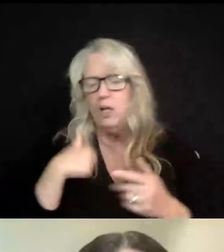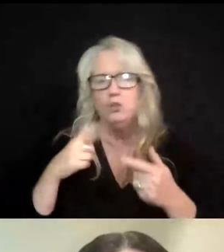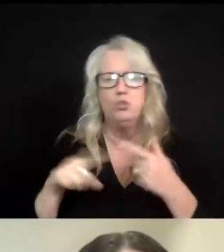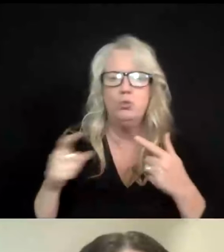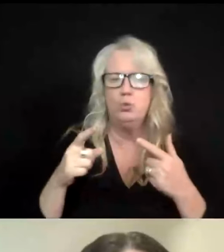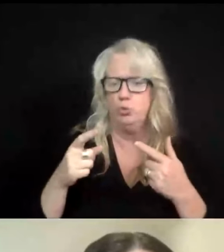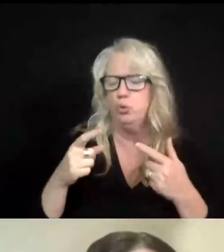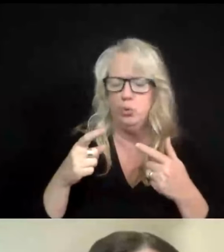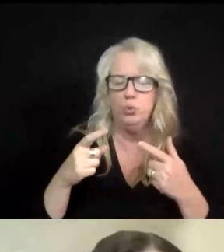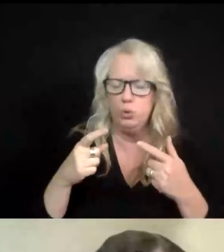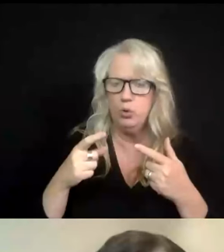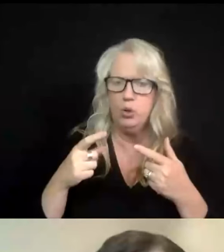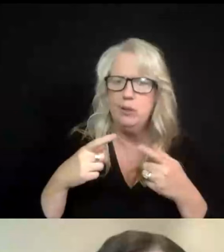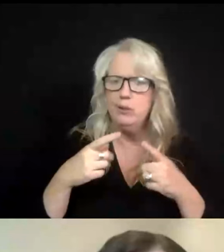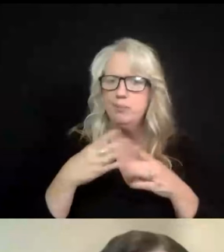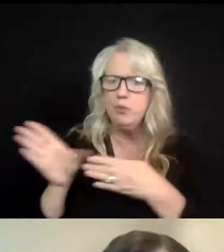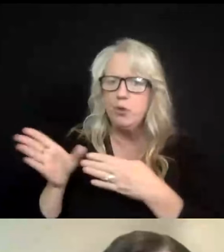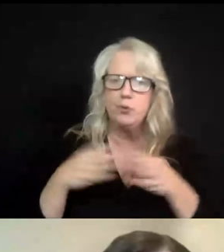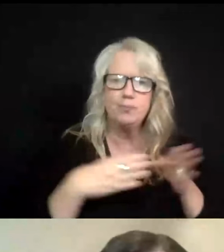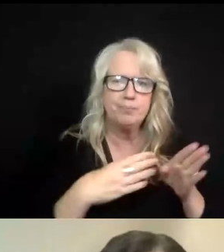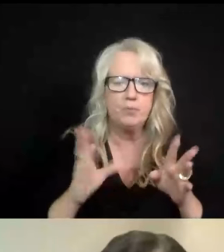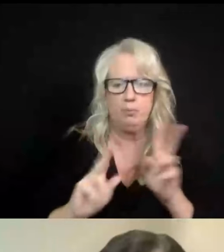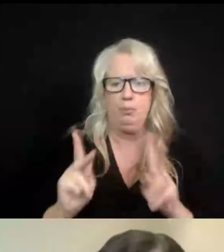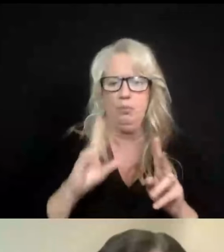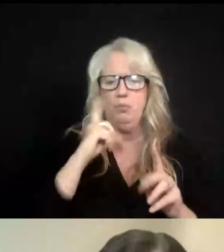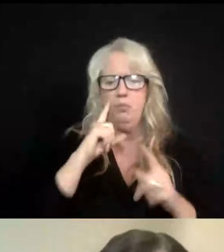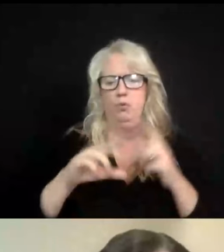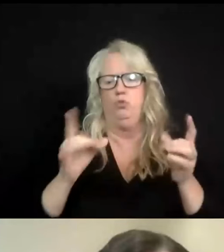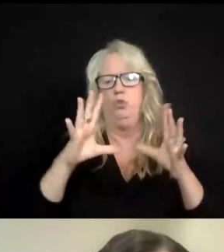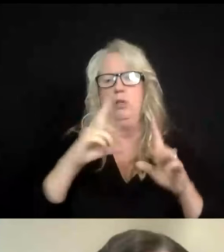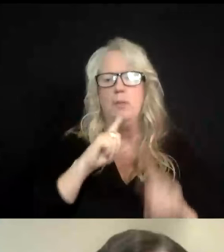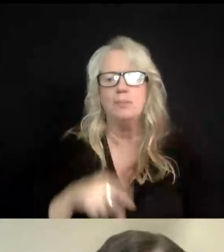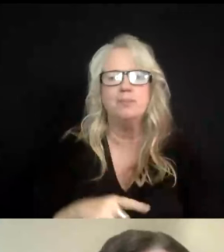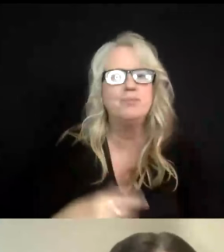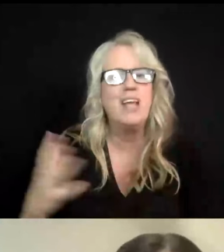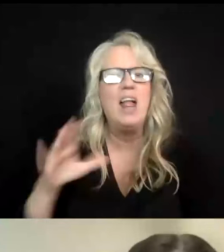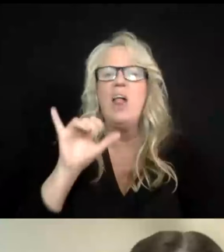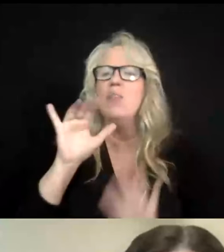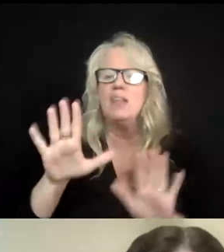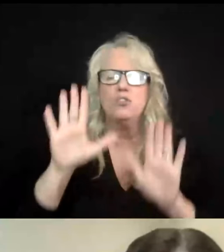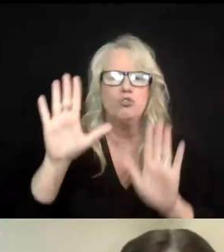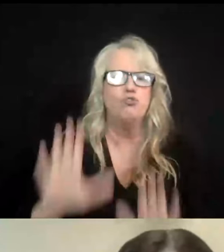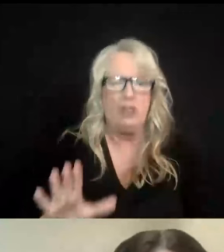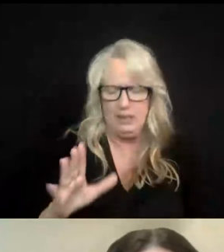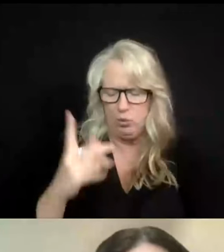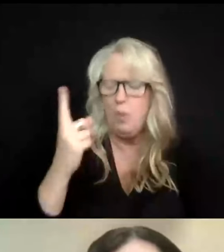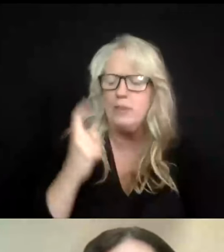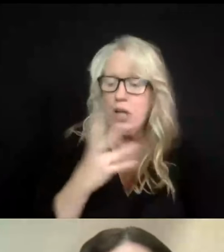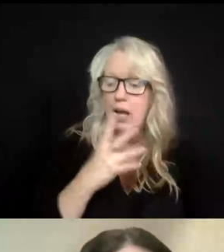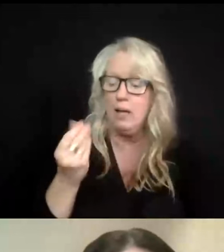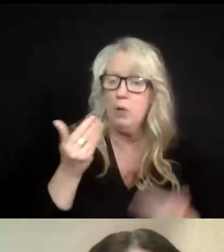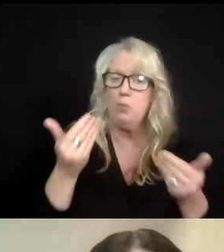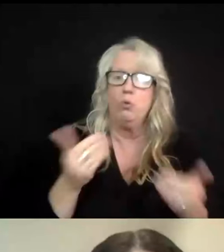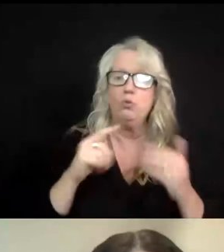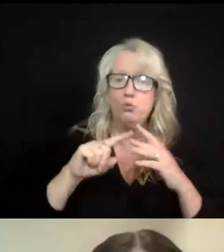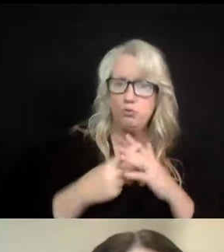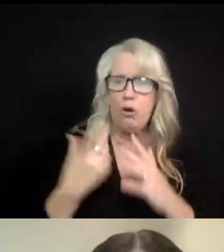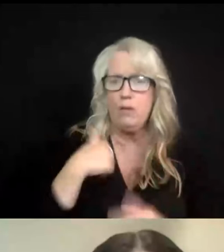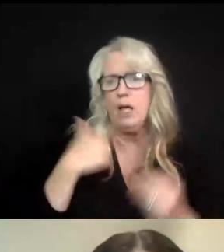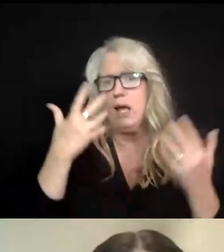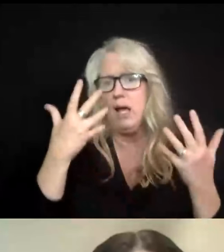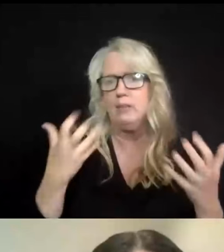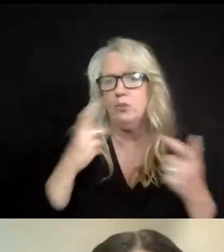mental health crisis from a law enforcement response? That's a great question. And to start off, I would want to just kind